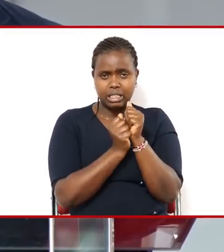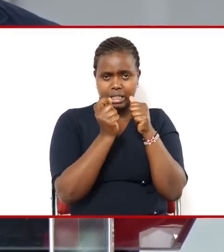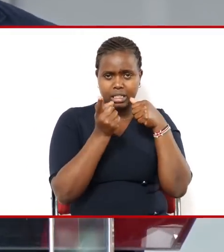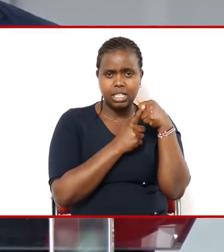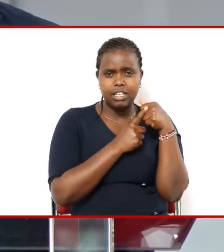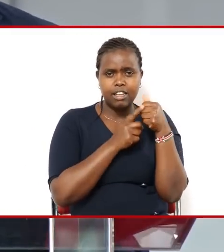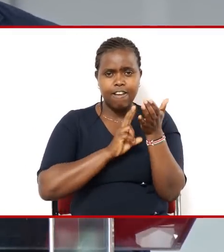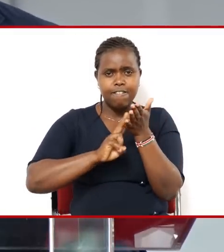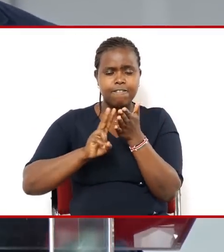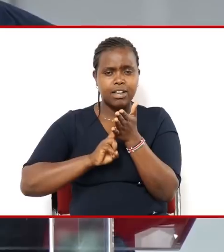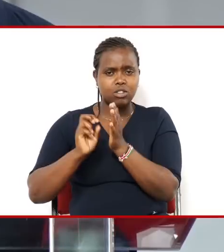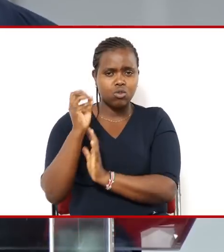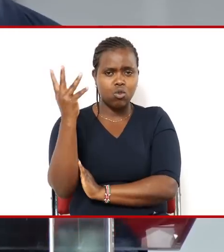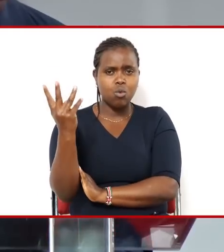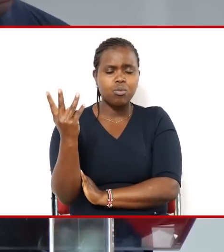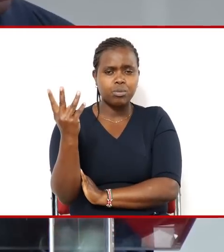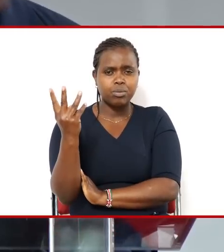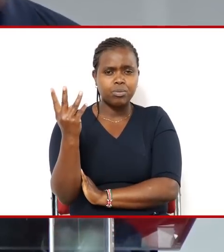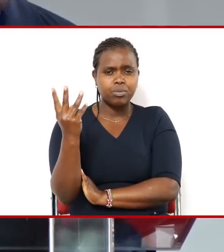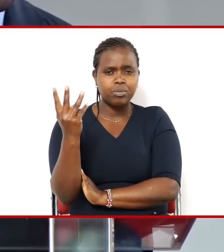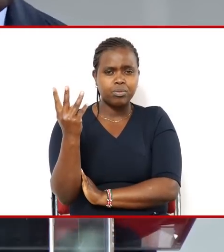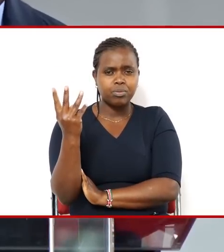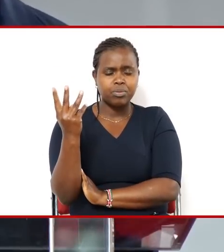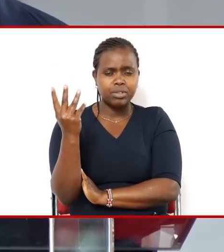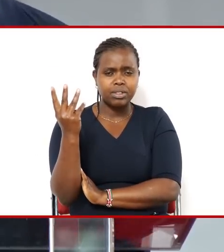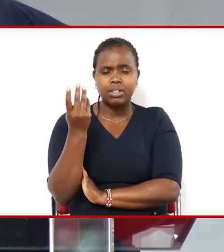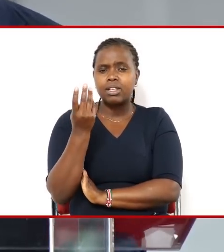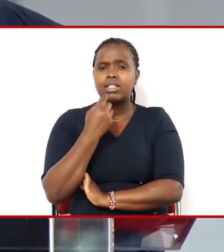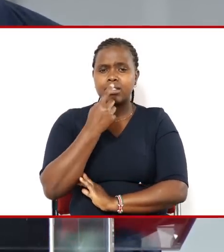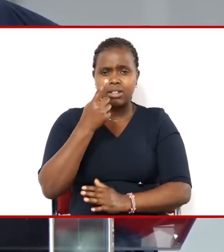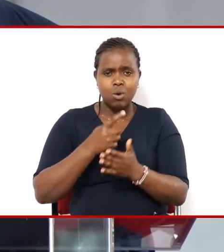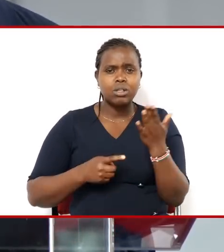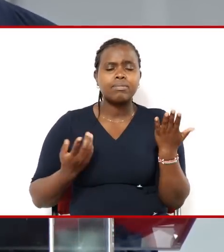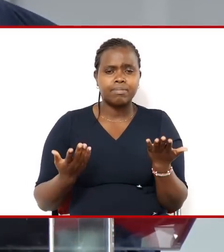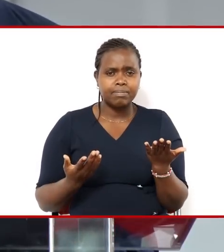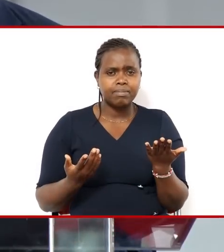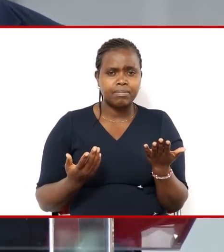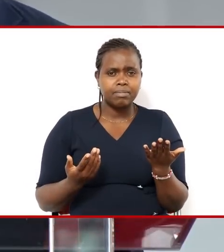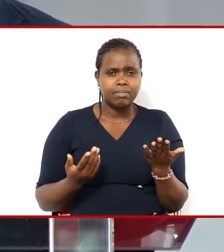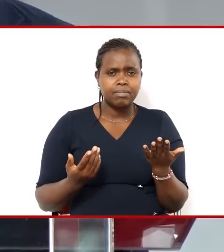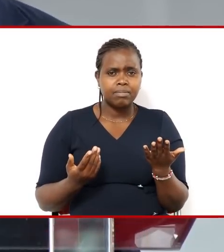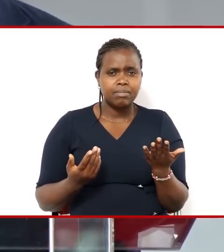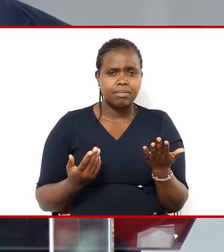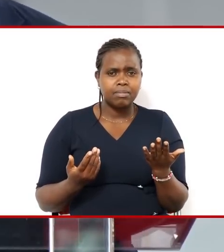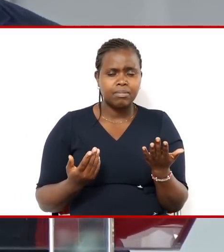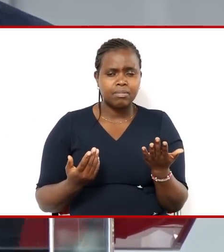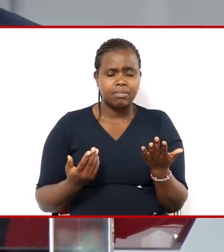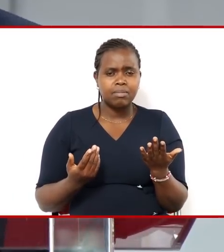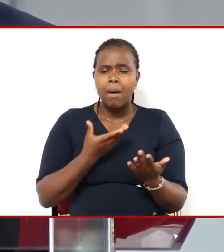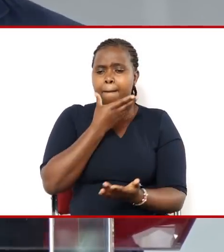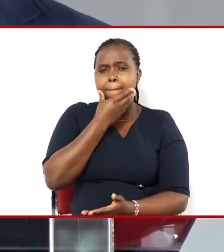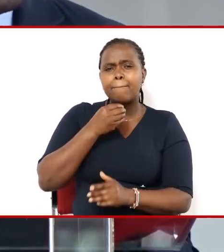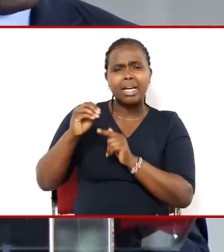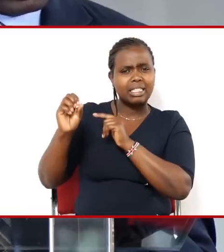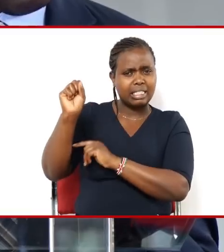16, verses 4, the scripture says here that